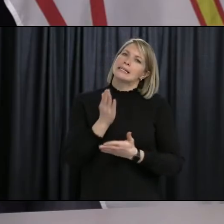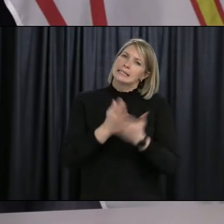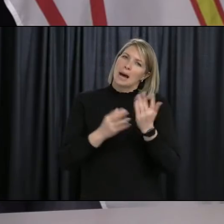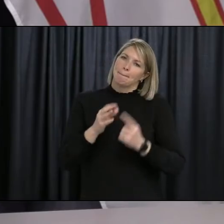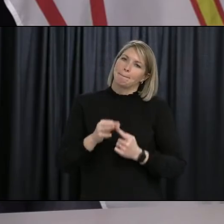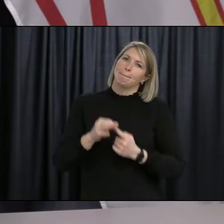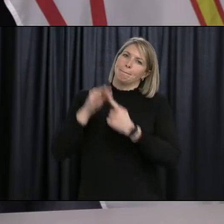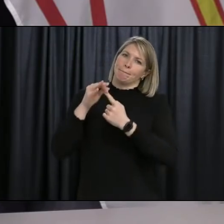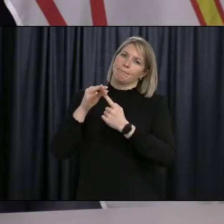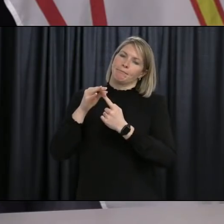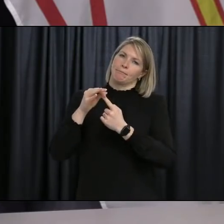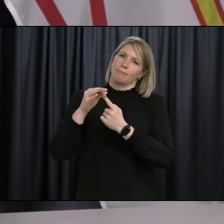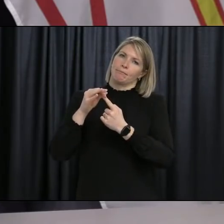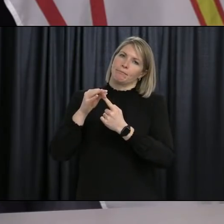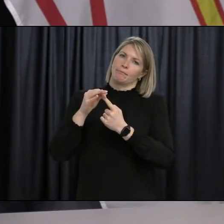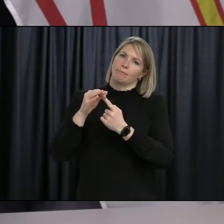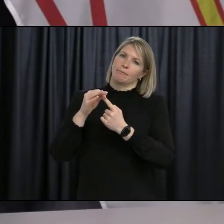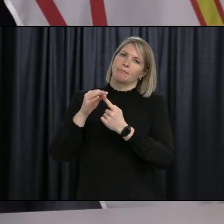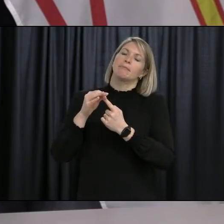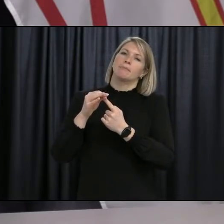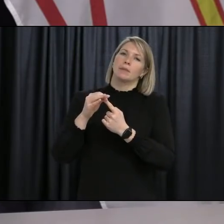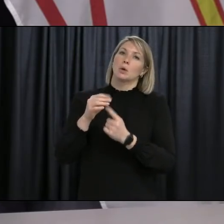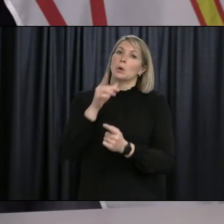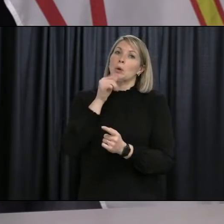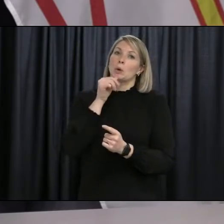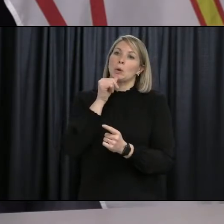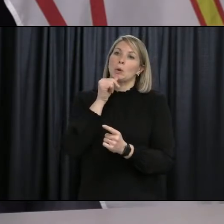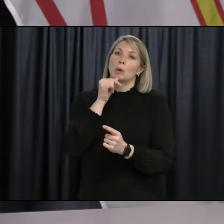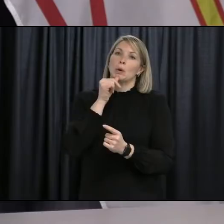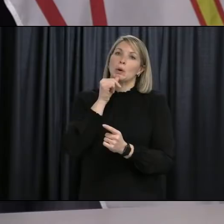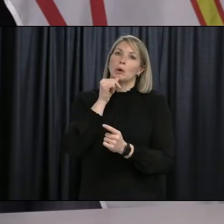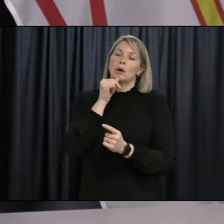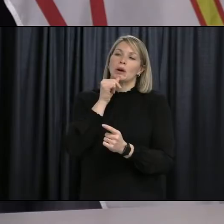those people that we advised in the